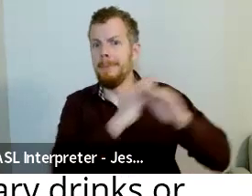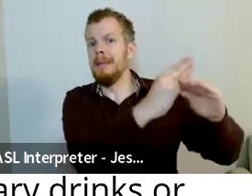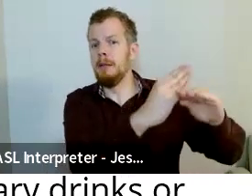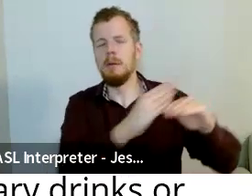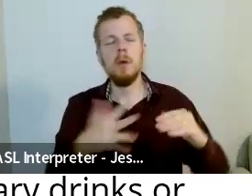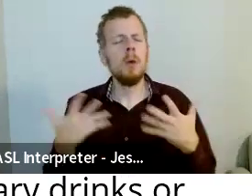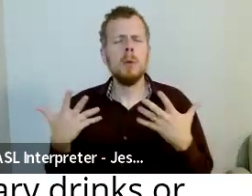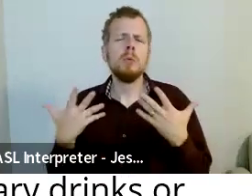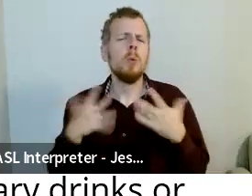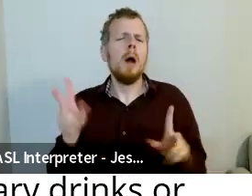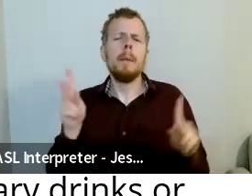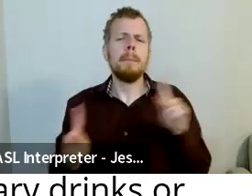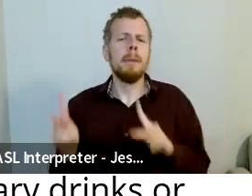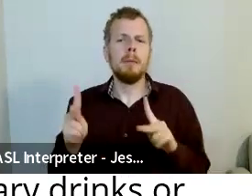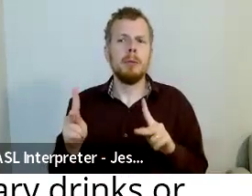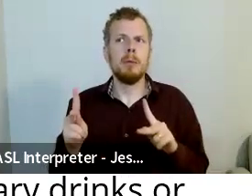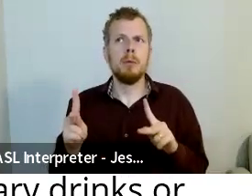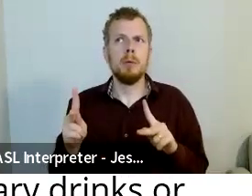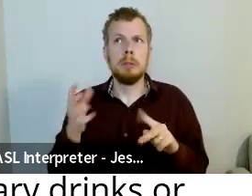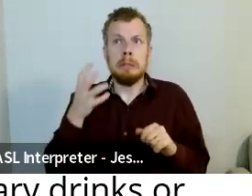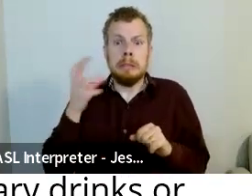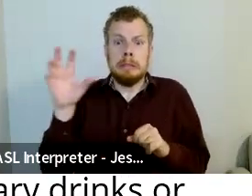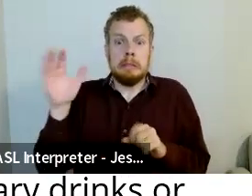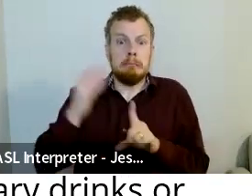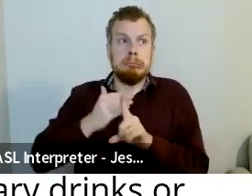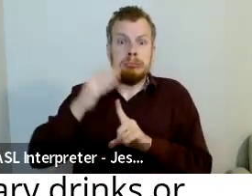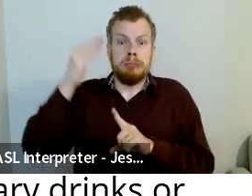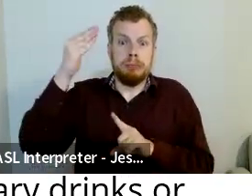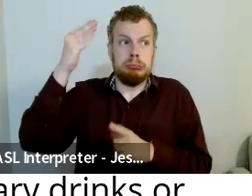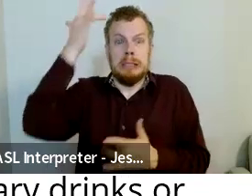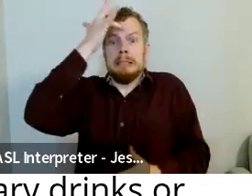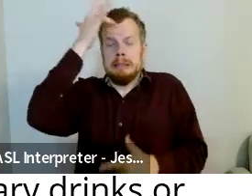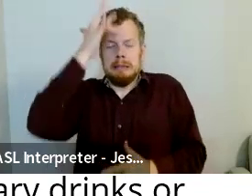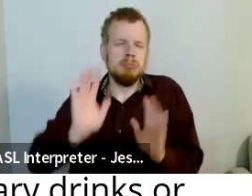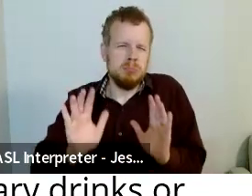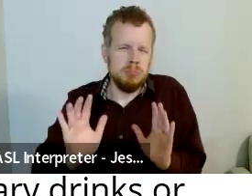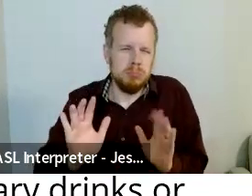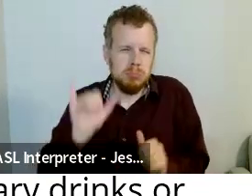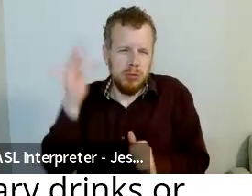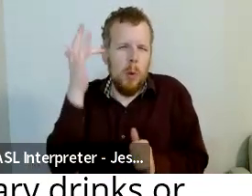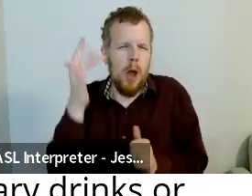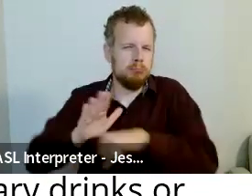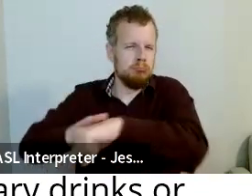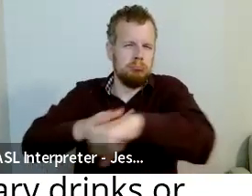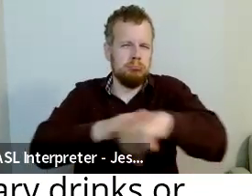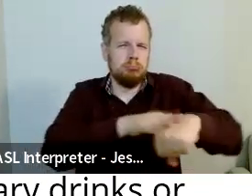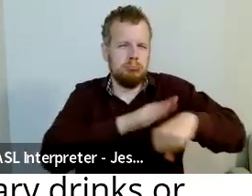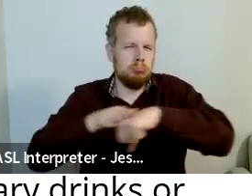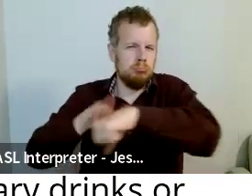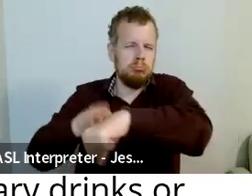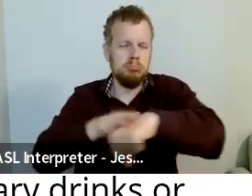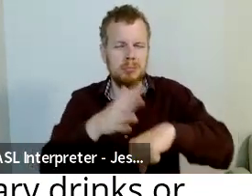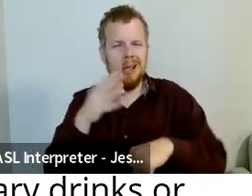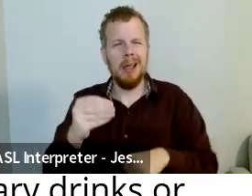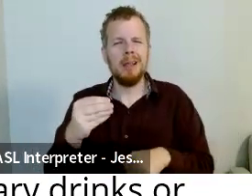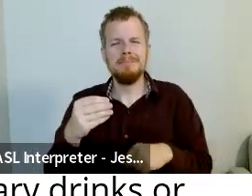anyone to get to the point of having heat illness. This is why we're sharing this information with you now, and we're really trying to repeat some